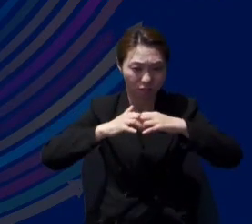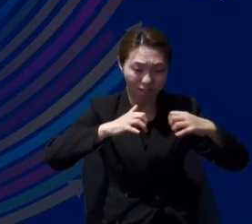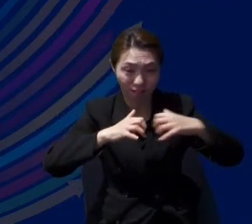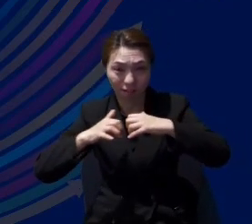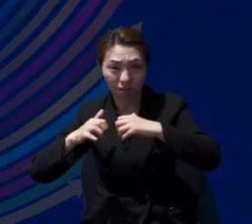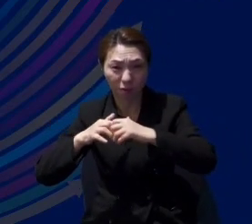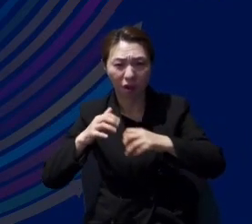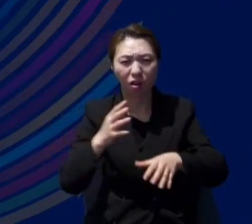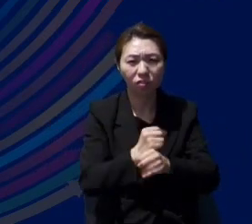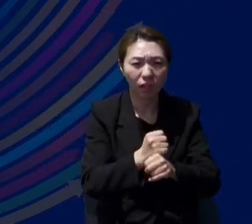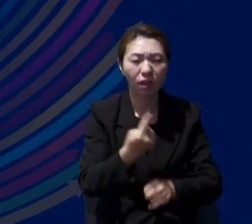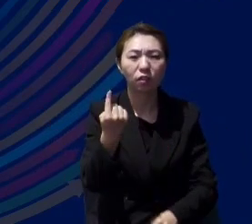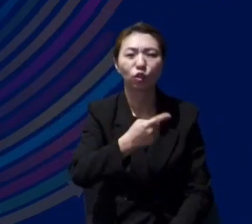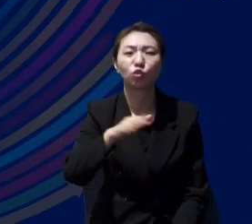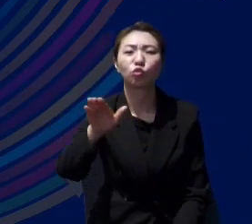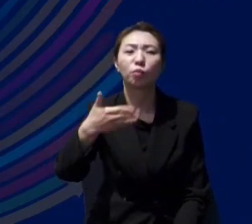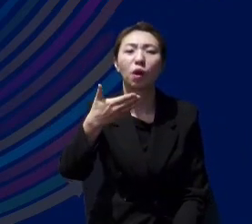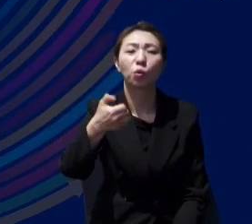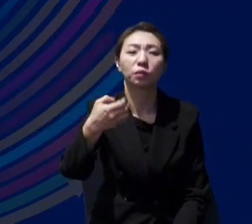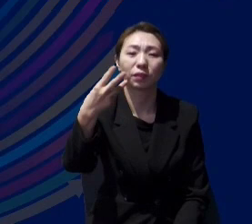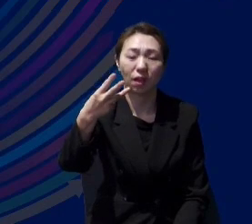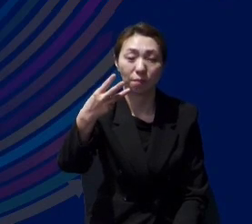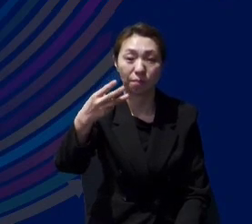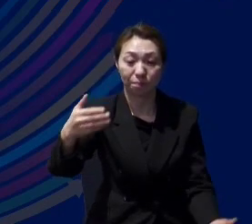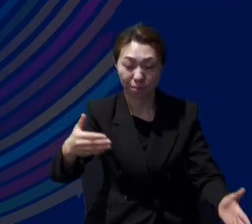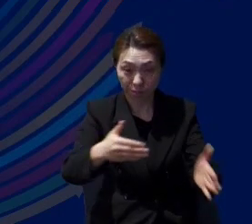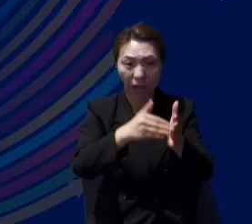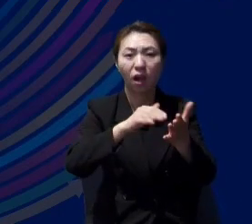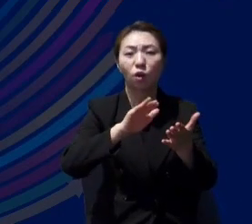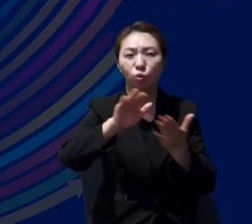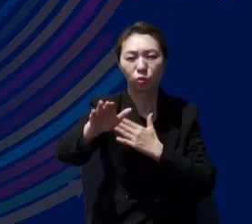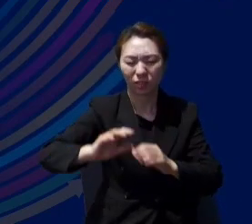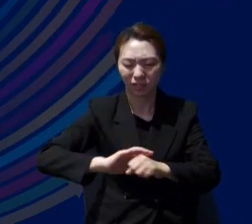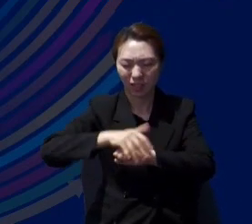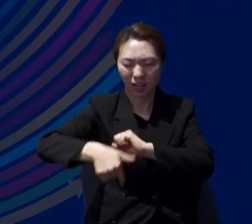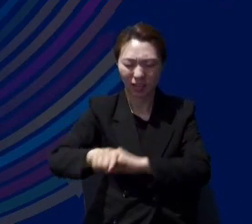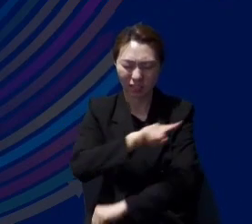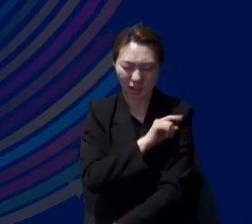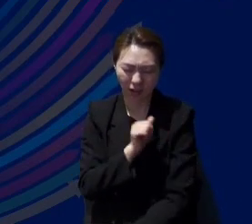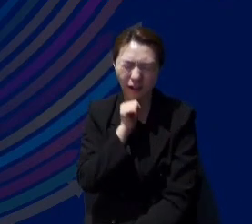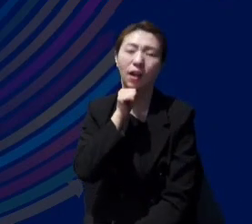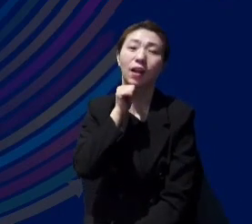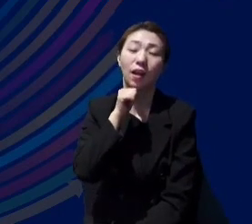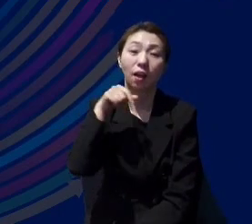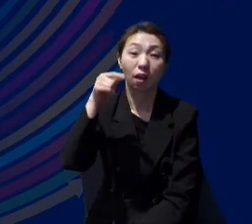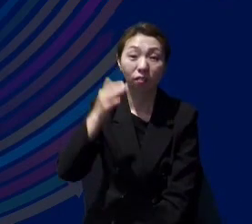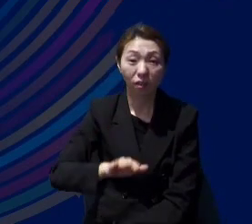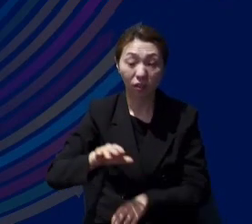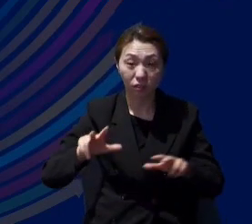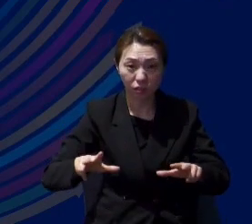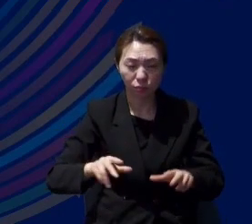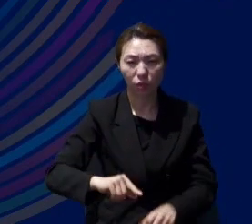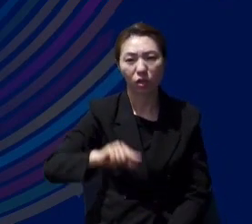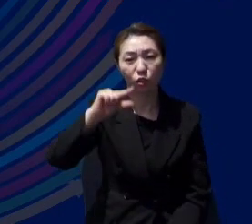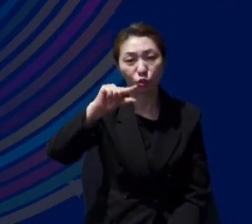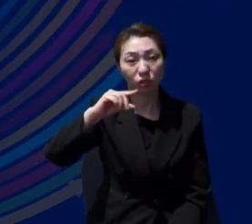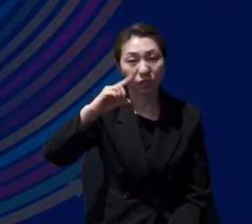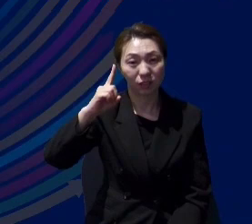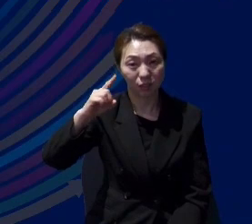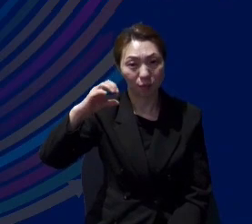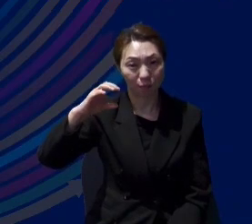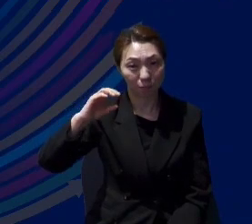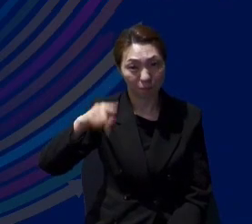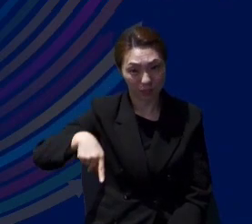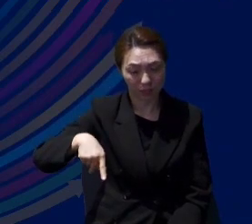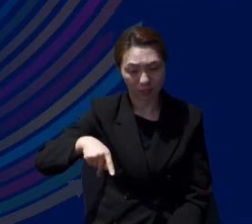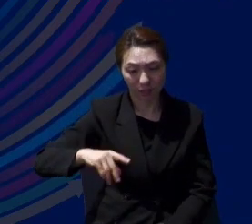1953, but now the 10th highest gross domestic product in the world. In addition, there was a change